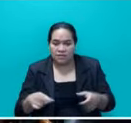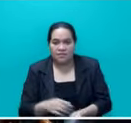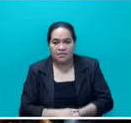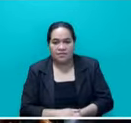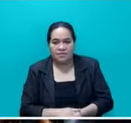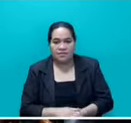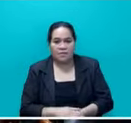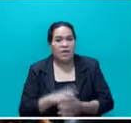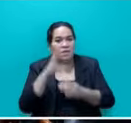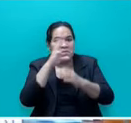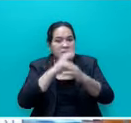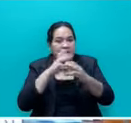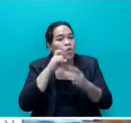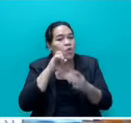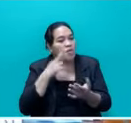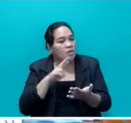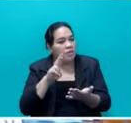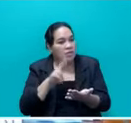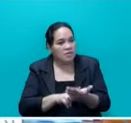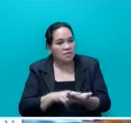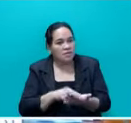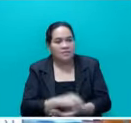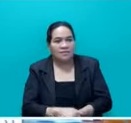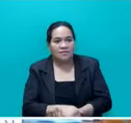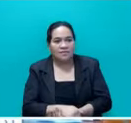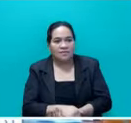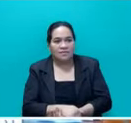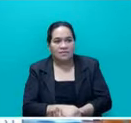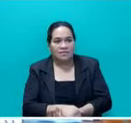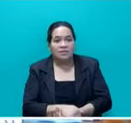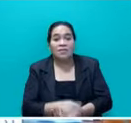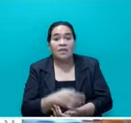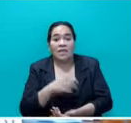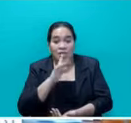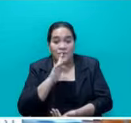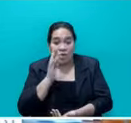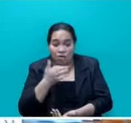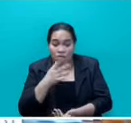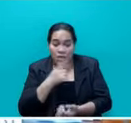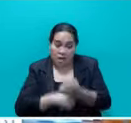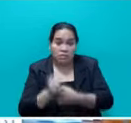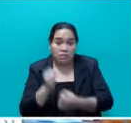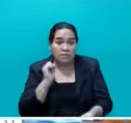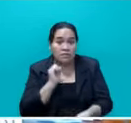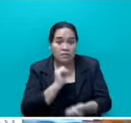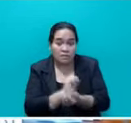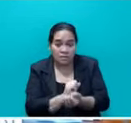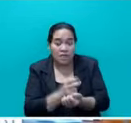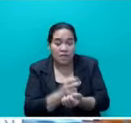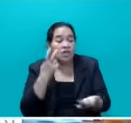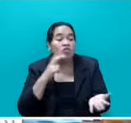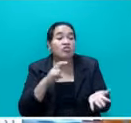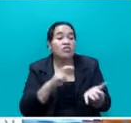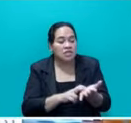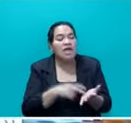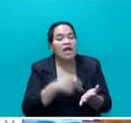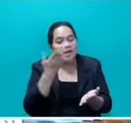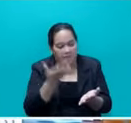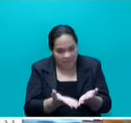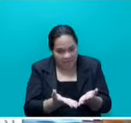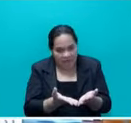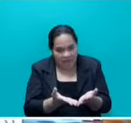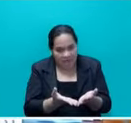will report it. Well, I mean, But after that, once you get convicted, the register is there